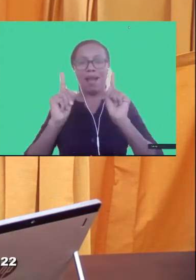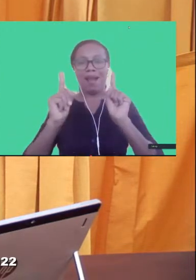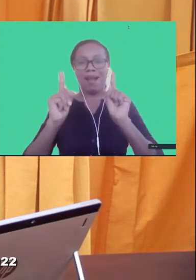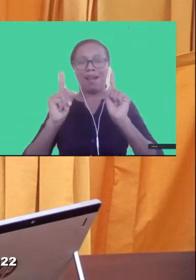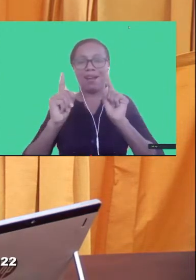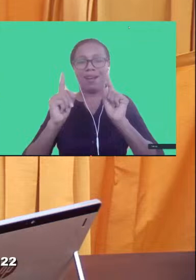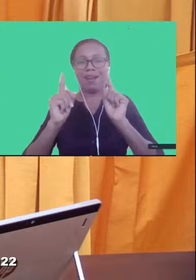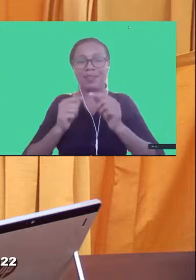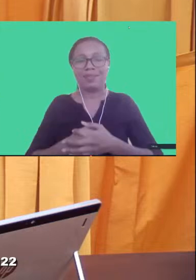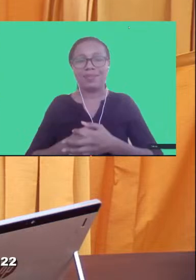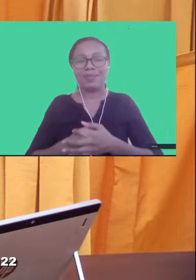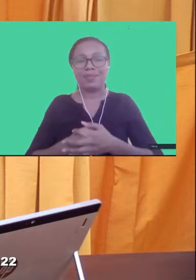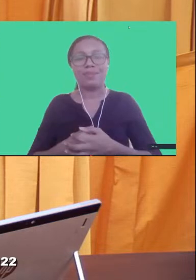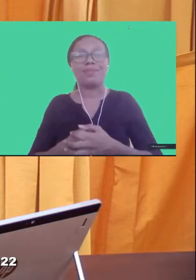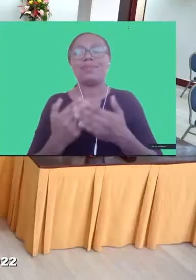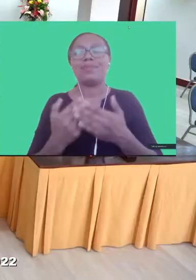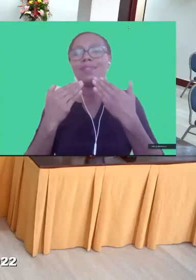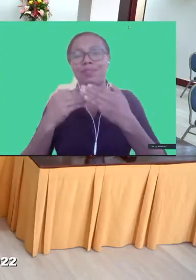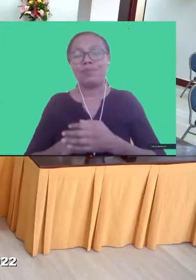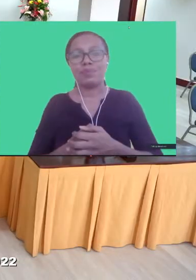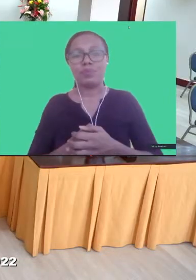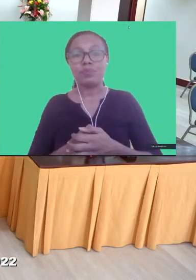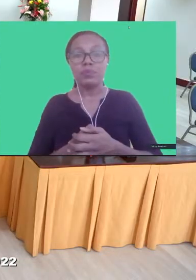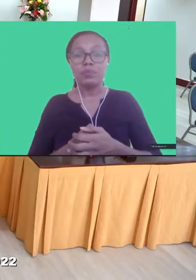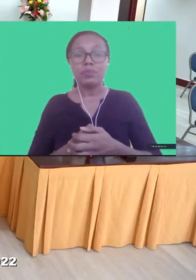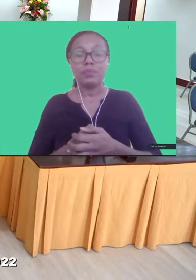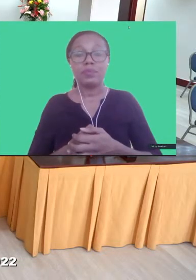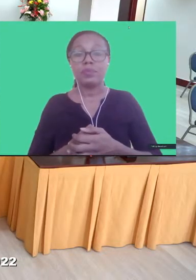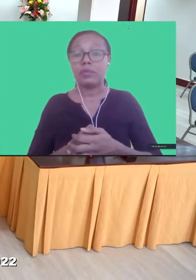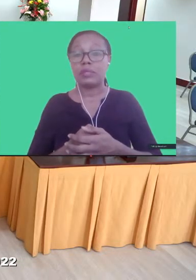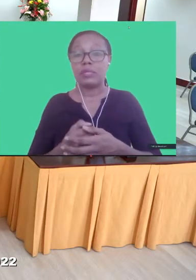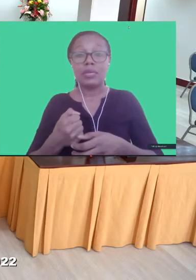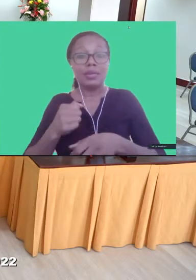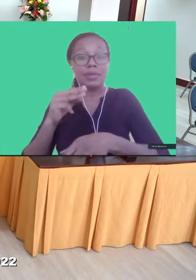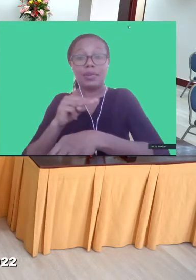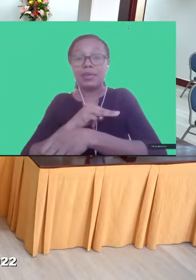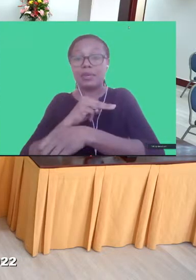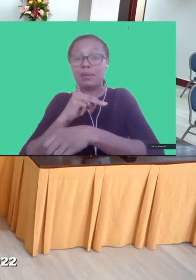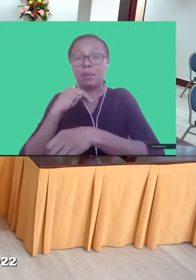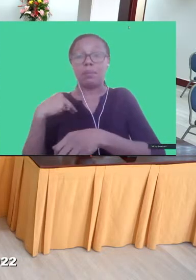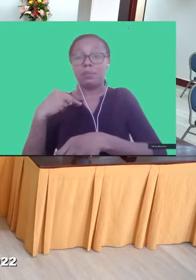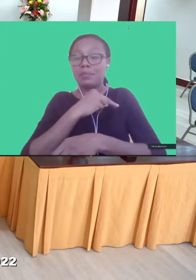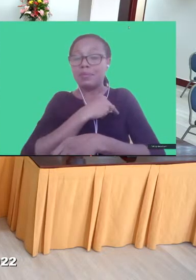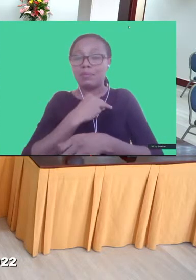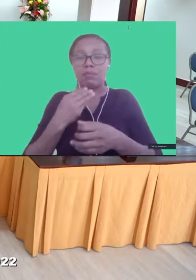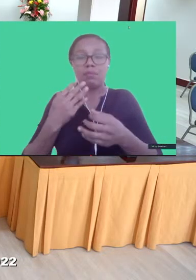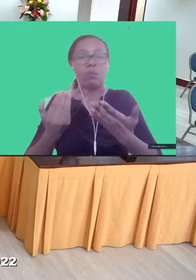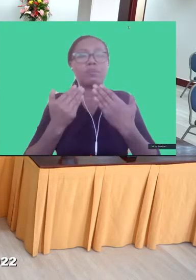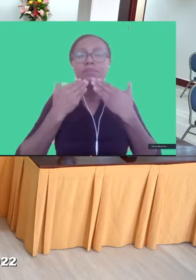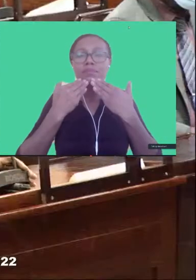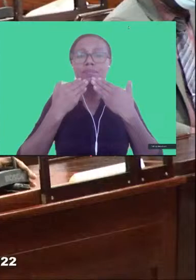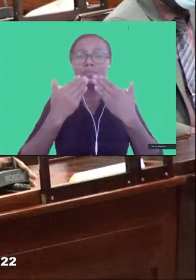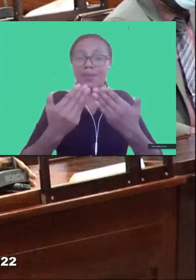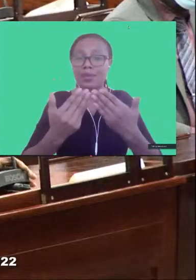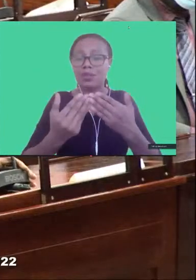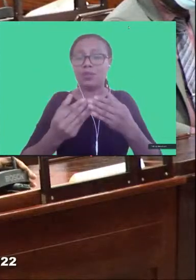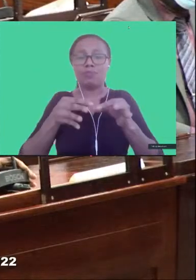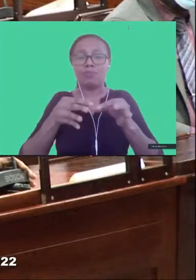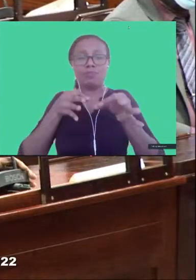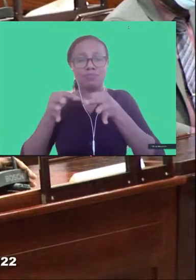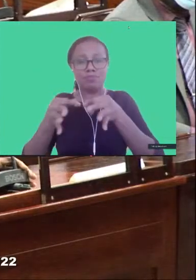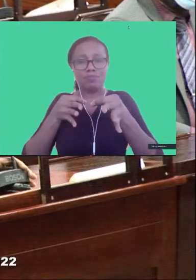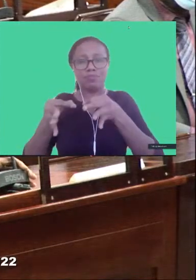I want to thank you, Minister, for elucidating on and giving Barbadians the calm assurance that you have a